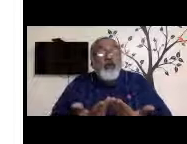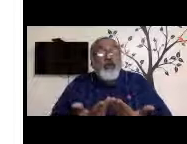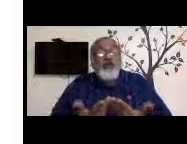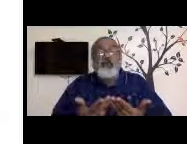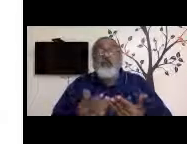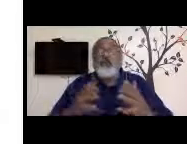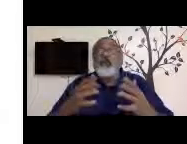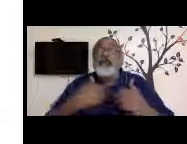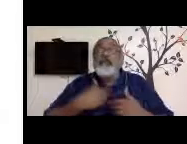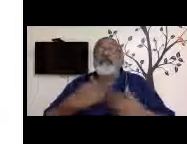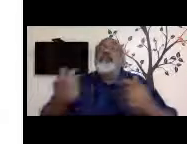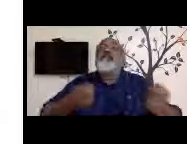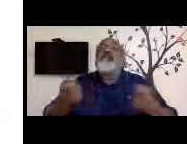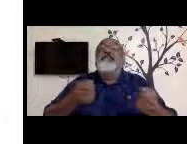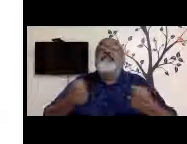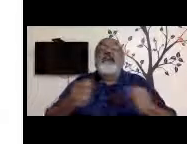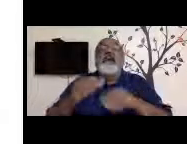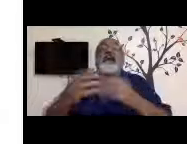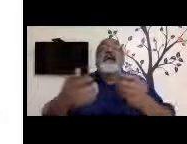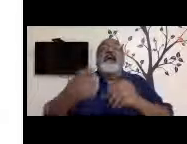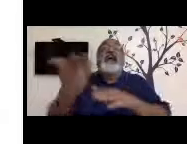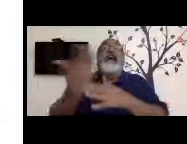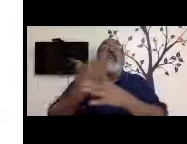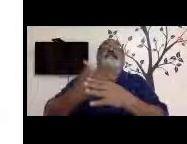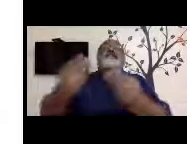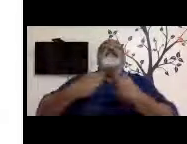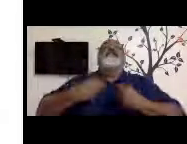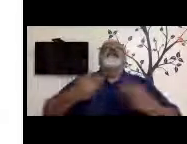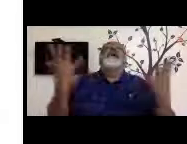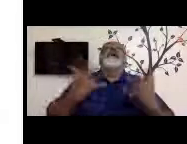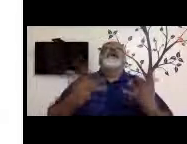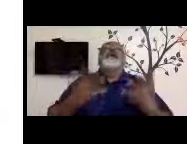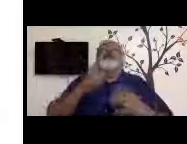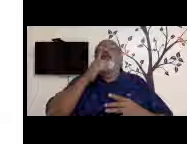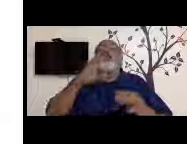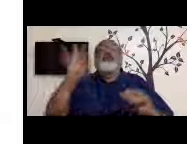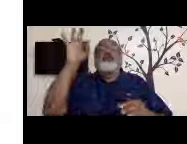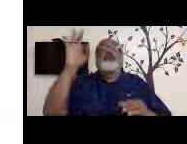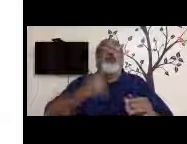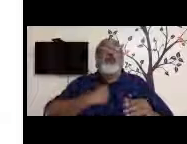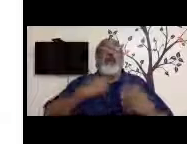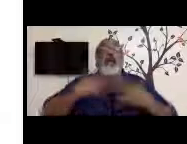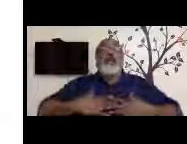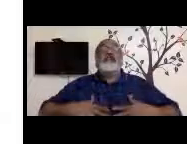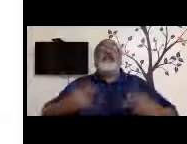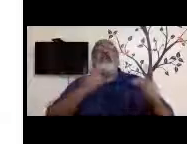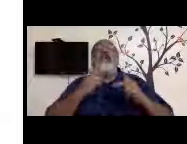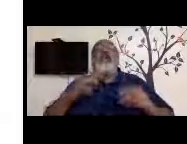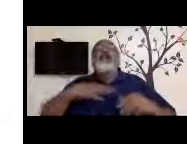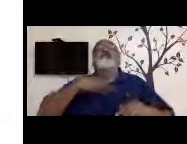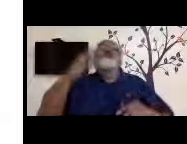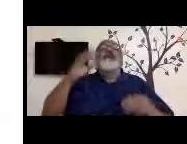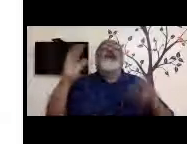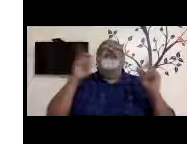treated? Who do you want to take the decisions for your healthcare? So all these